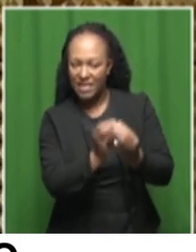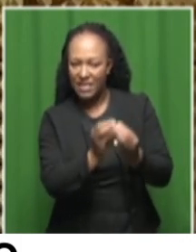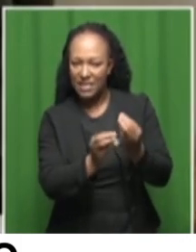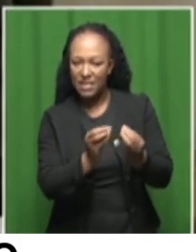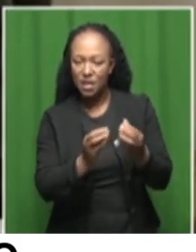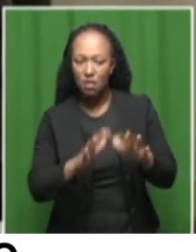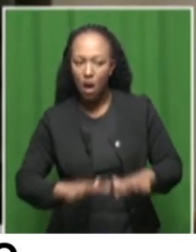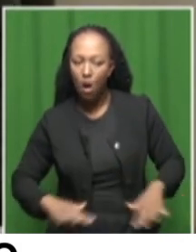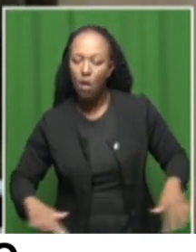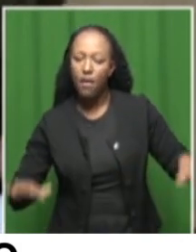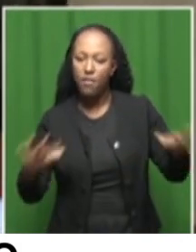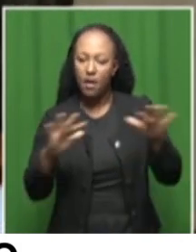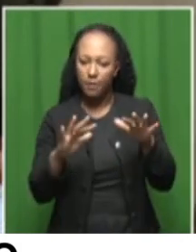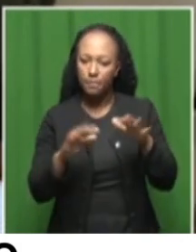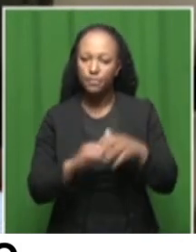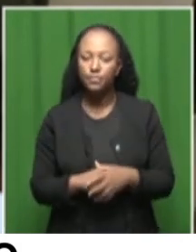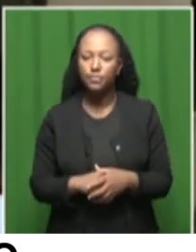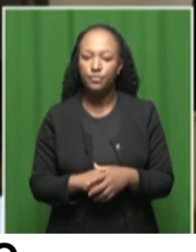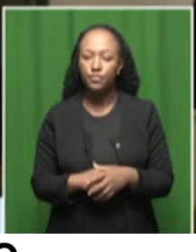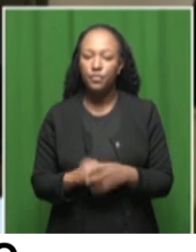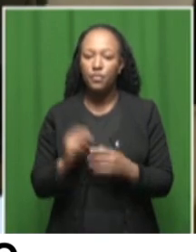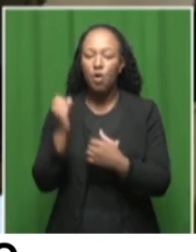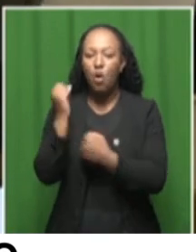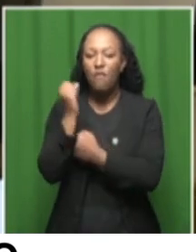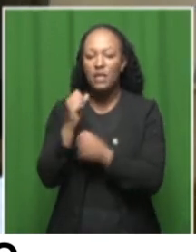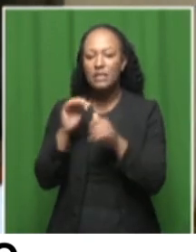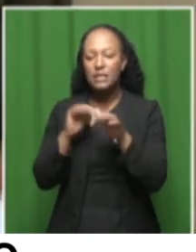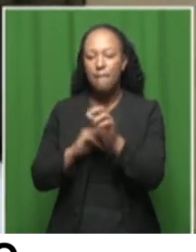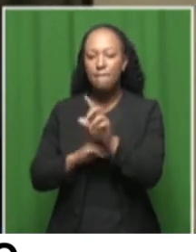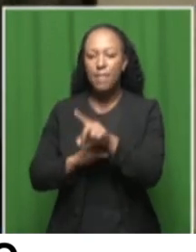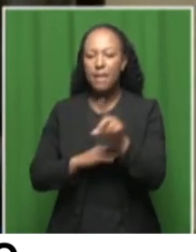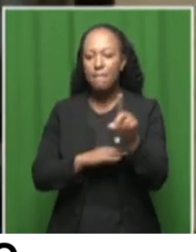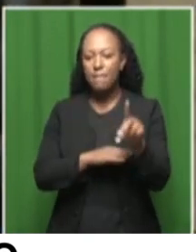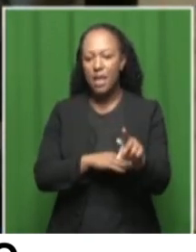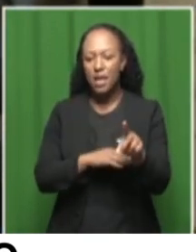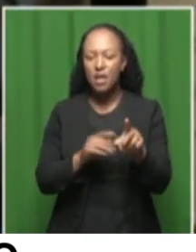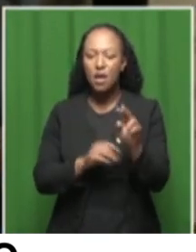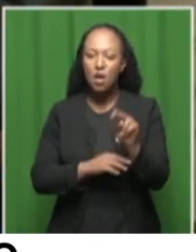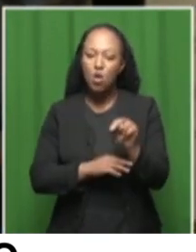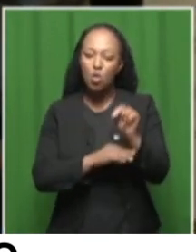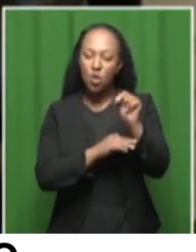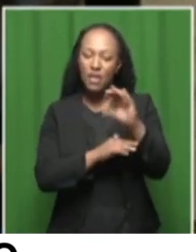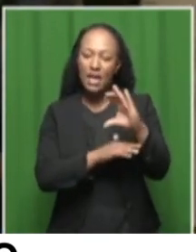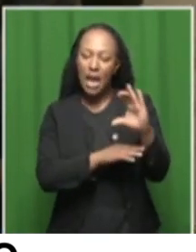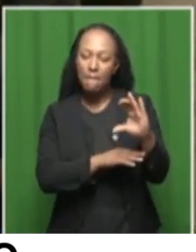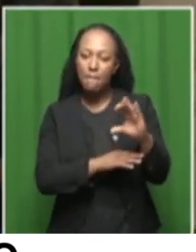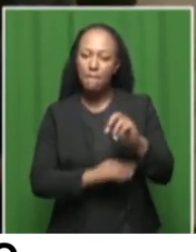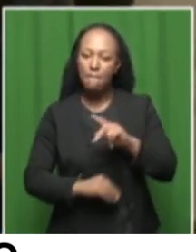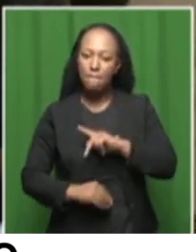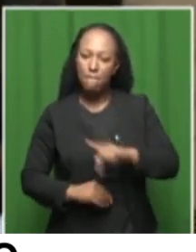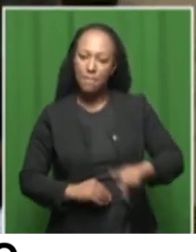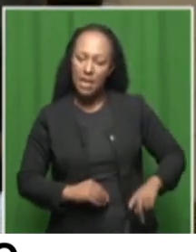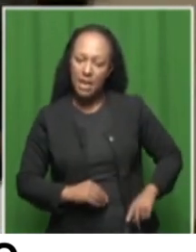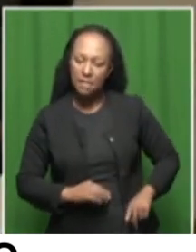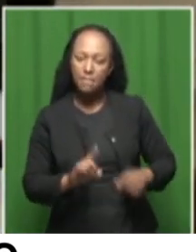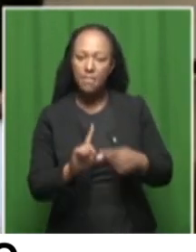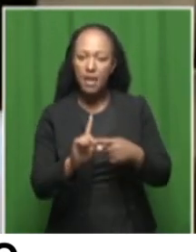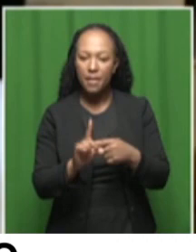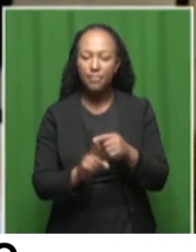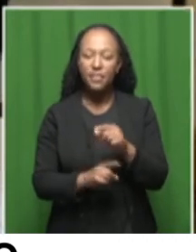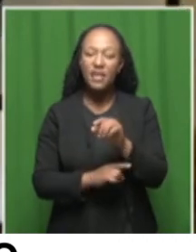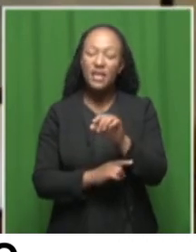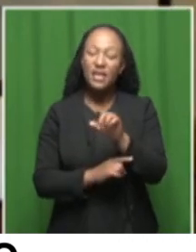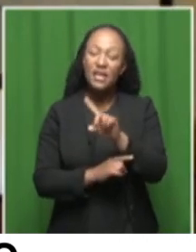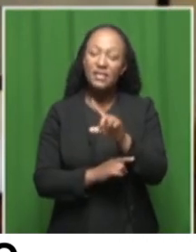whole area there. The Office of the Public Protector and Northern Cape Premier Zamani Sol signed a memorandum